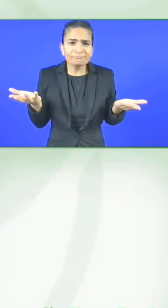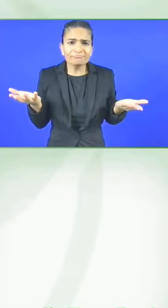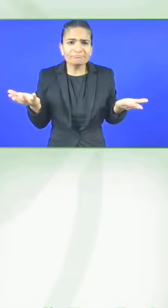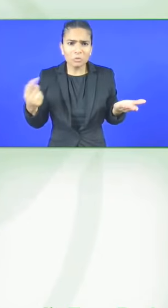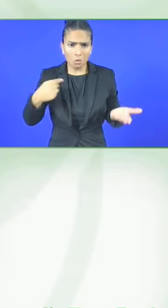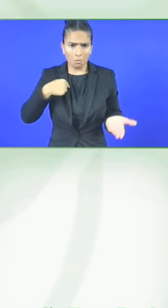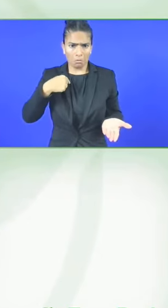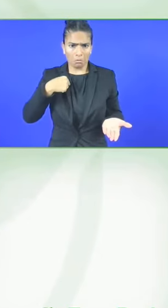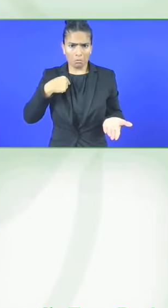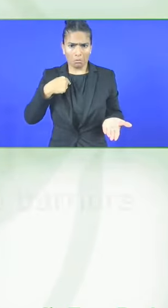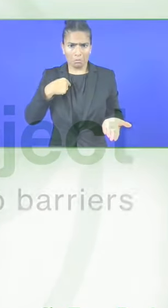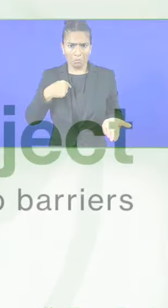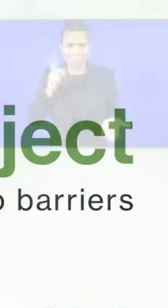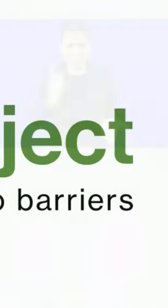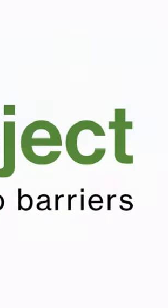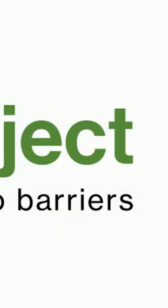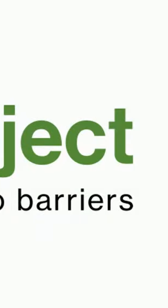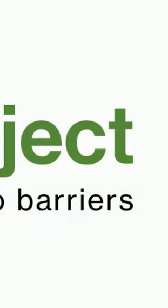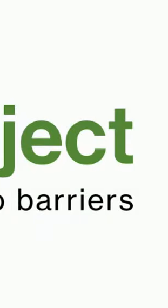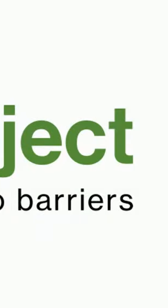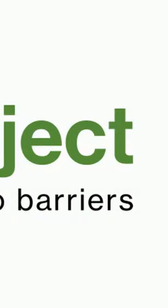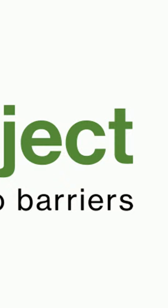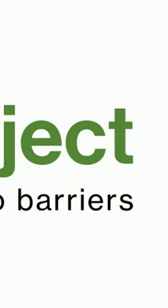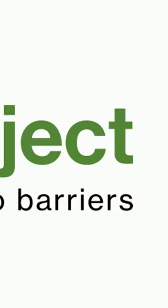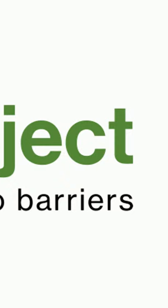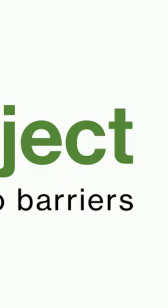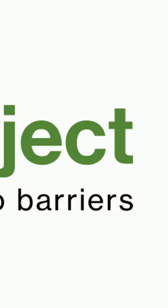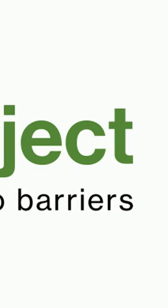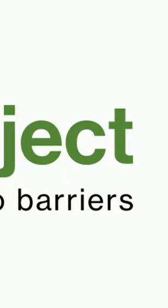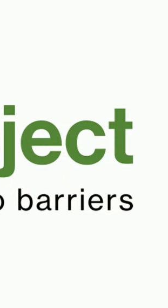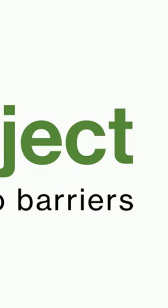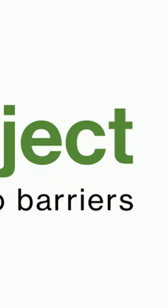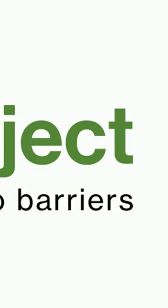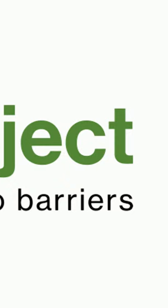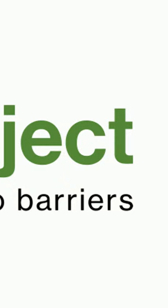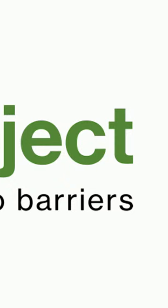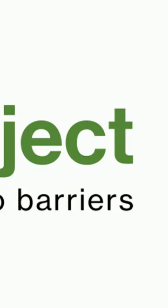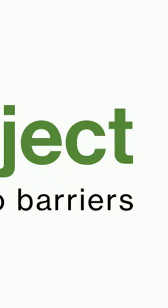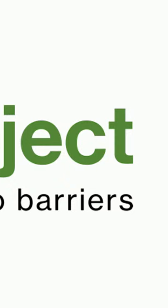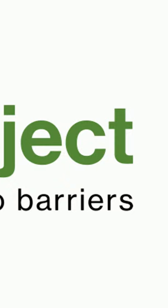Luis Gallegos, Caroline Casey, has you on her list?